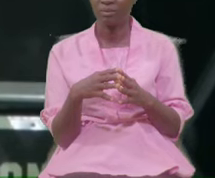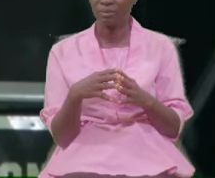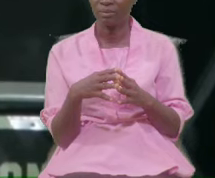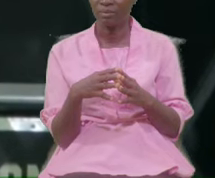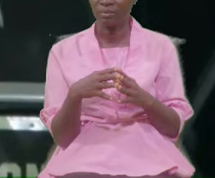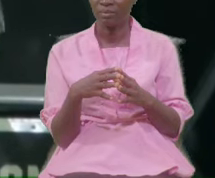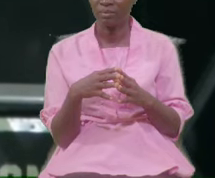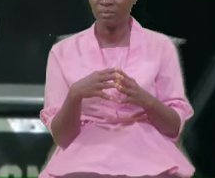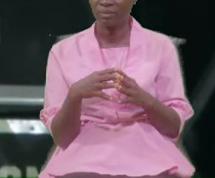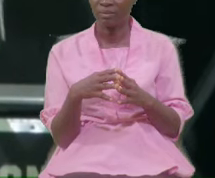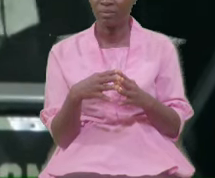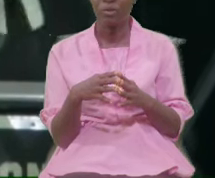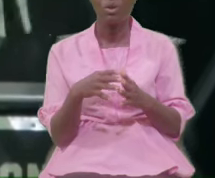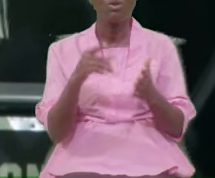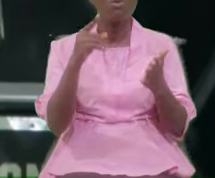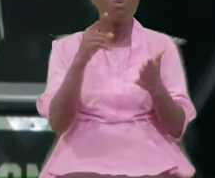do